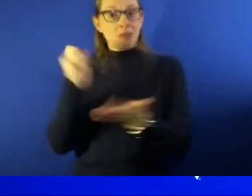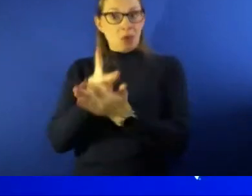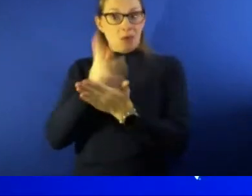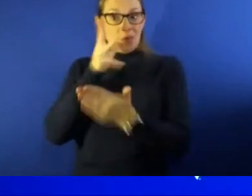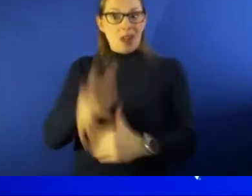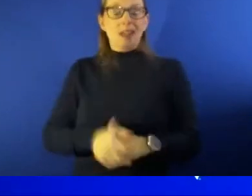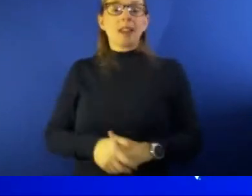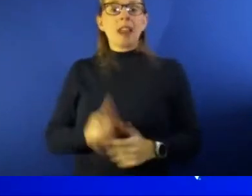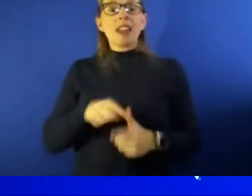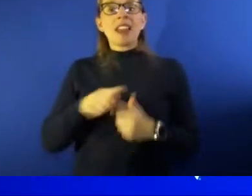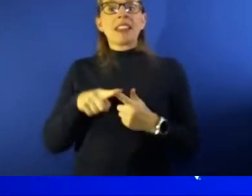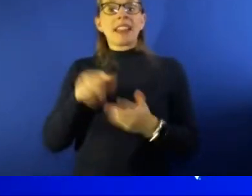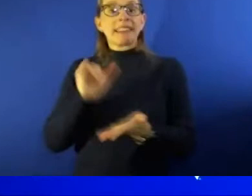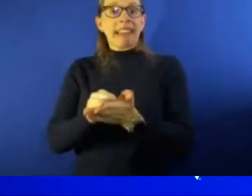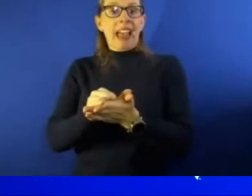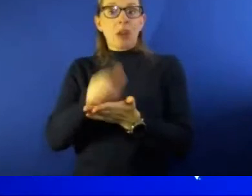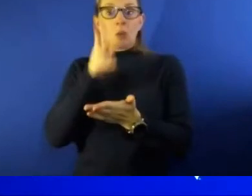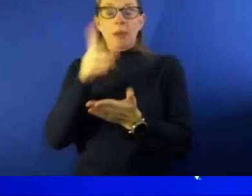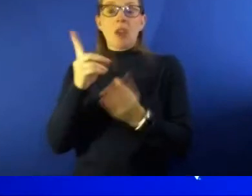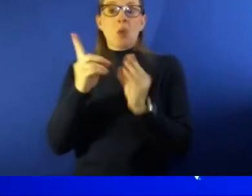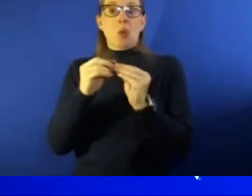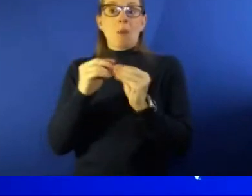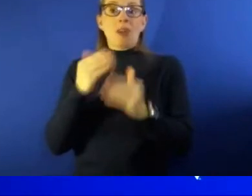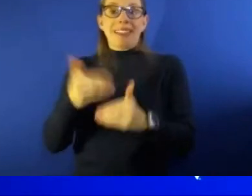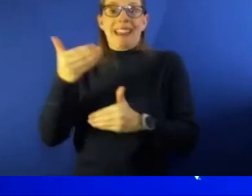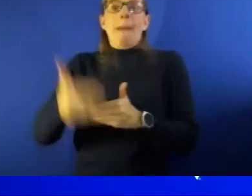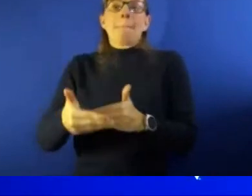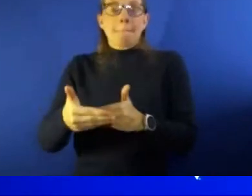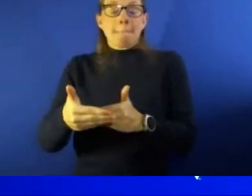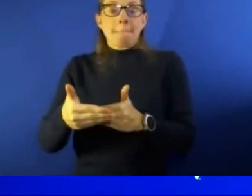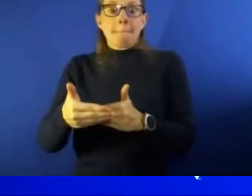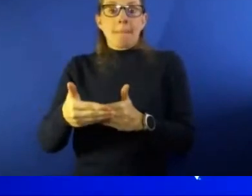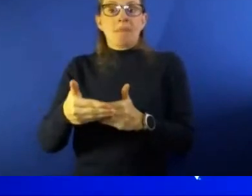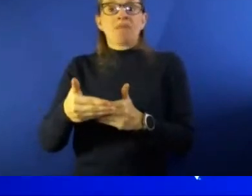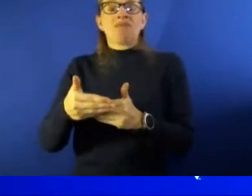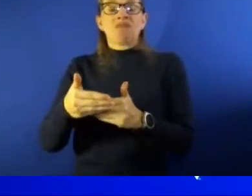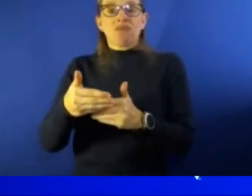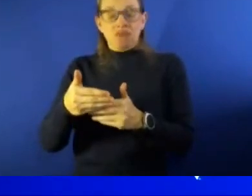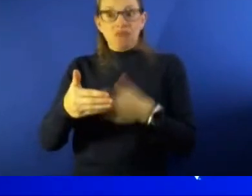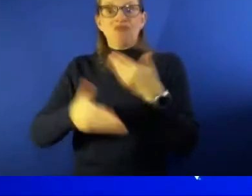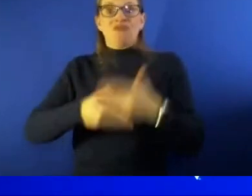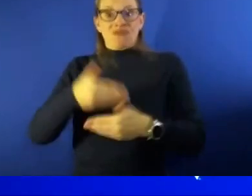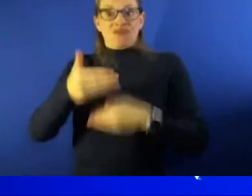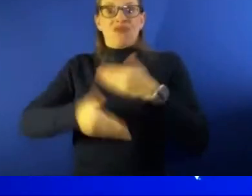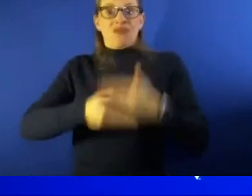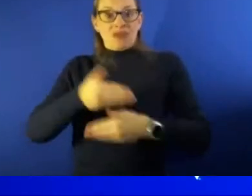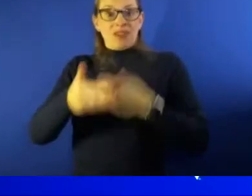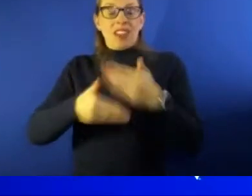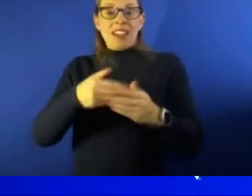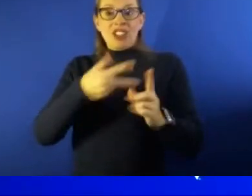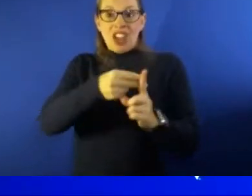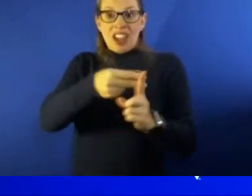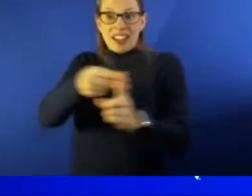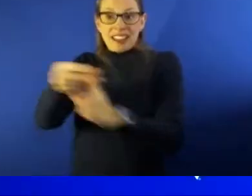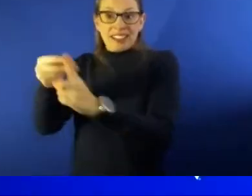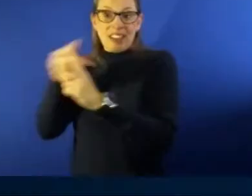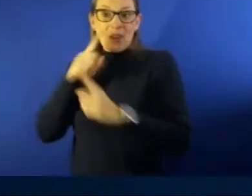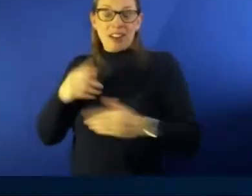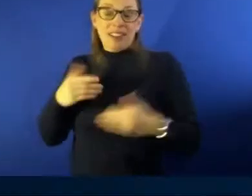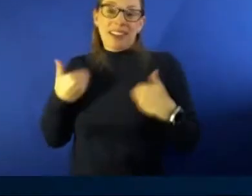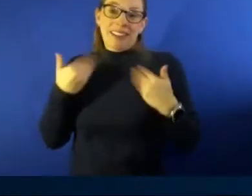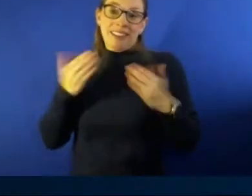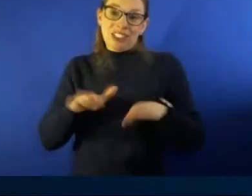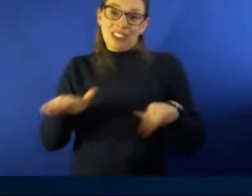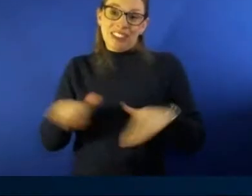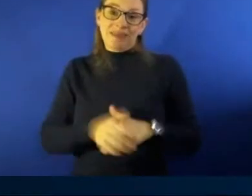be one more step that they have gotten behind them to get it so that we can get the shots into the arms of those younger children. All right, speaking of shots,